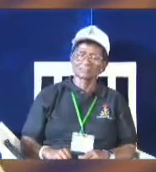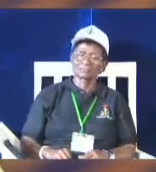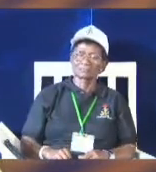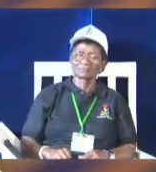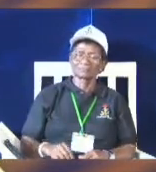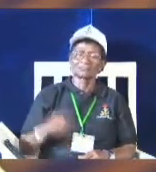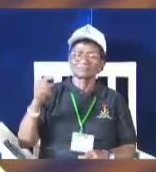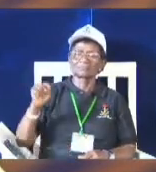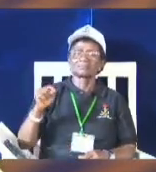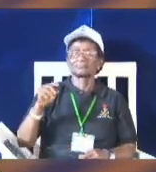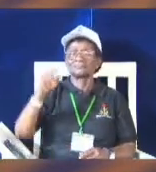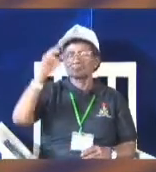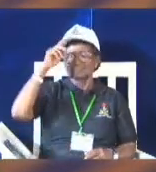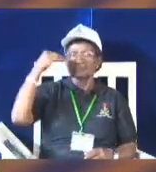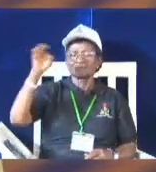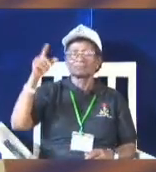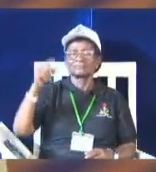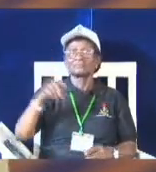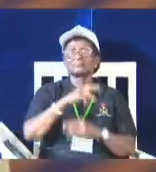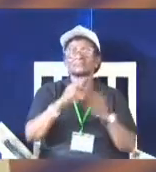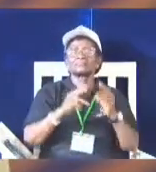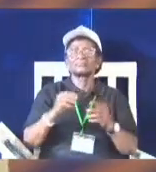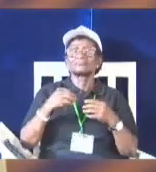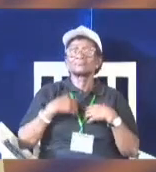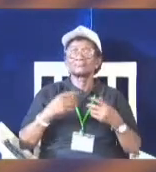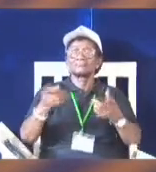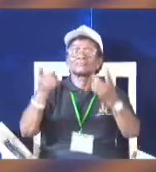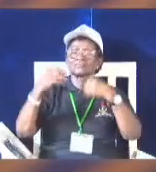has nothing in me.